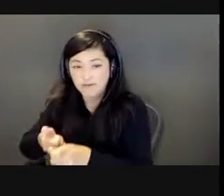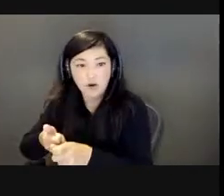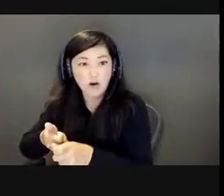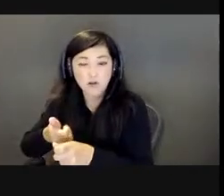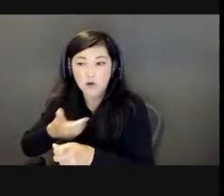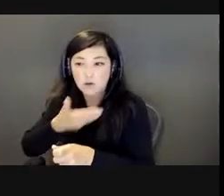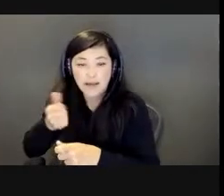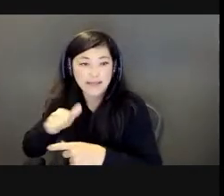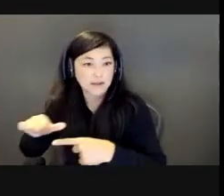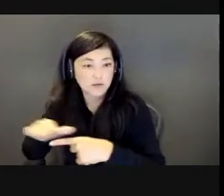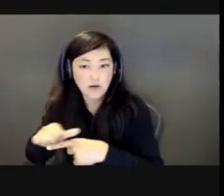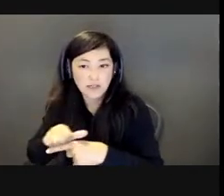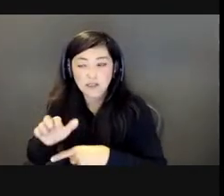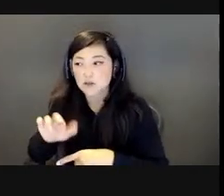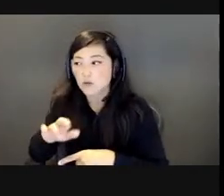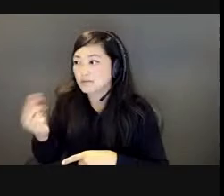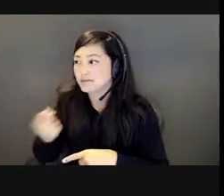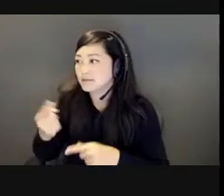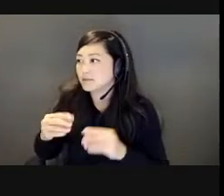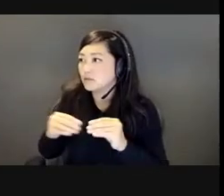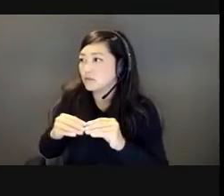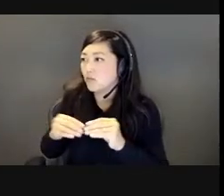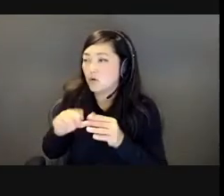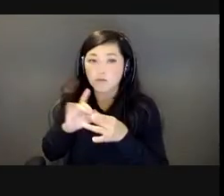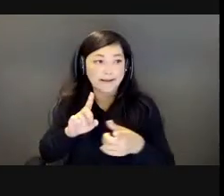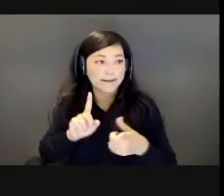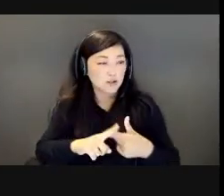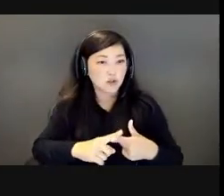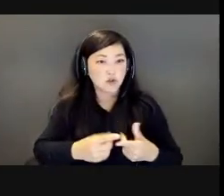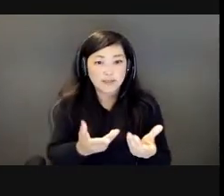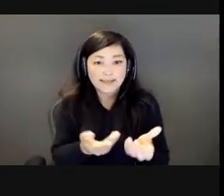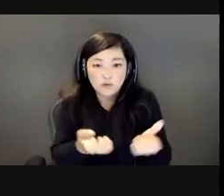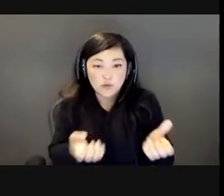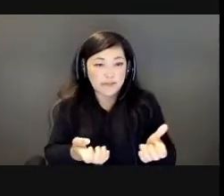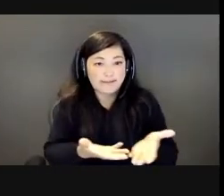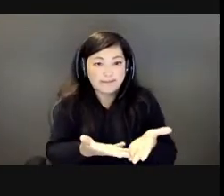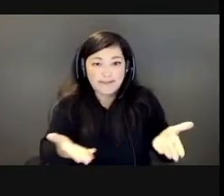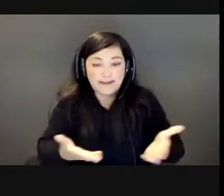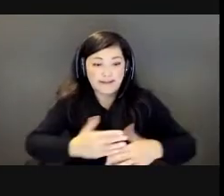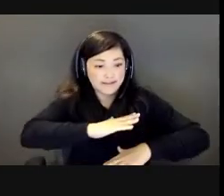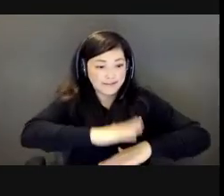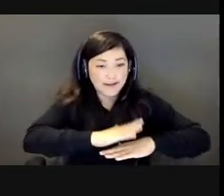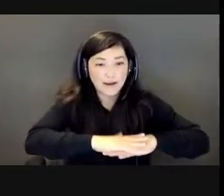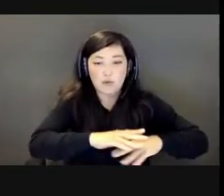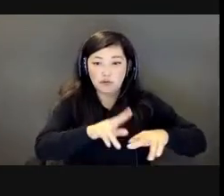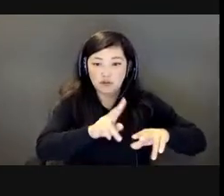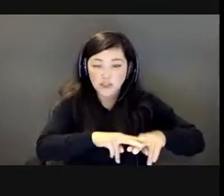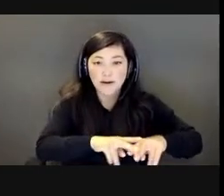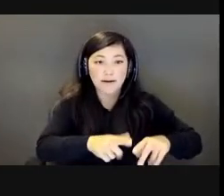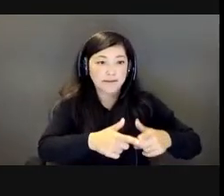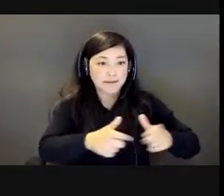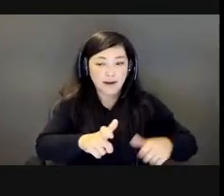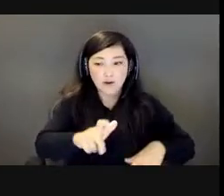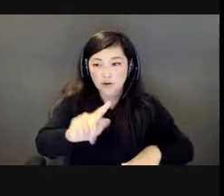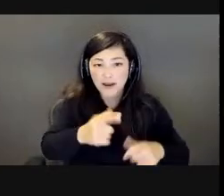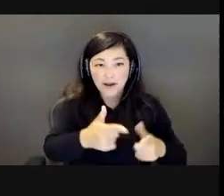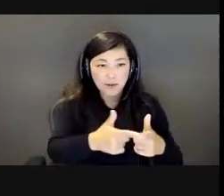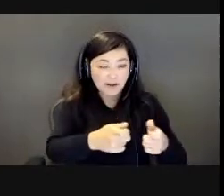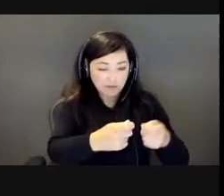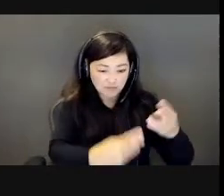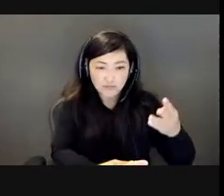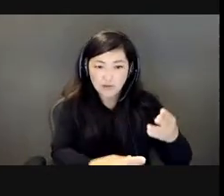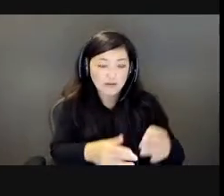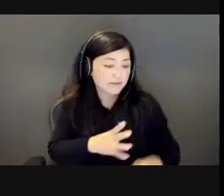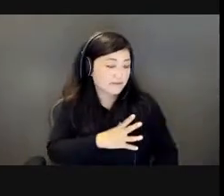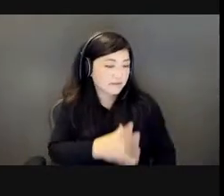philosophical or specific to furniture or materials, or we're very open to those considerations. The technical committee, while